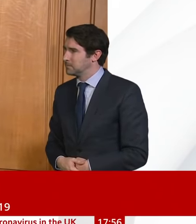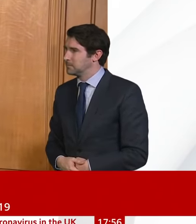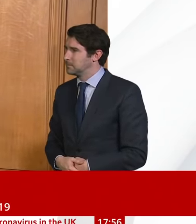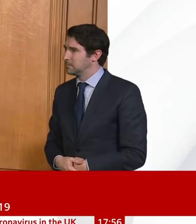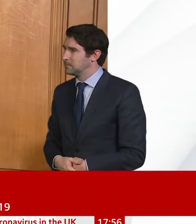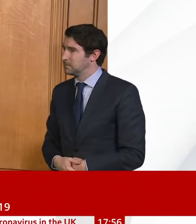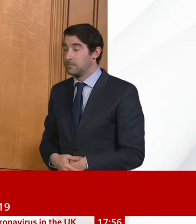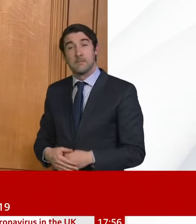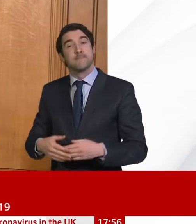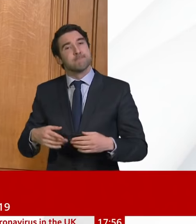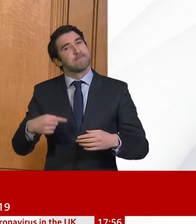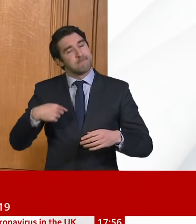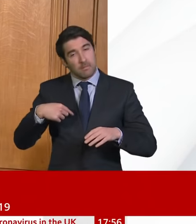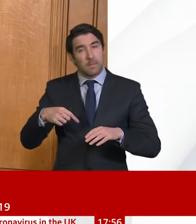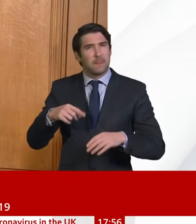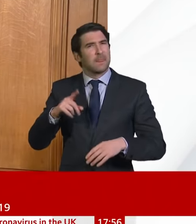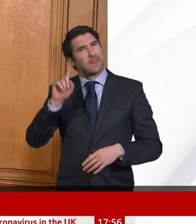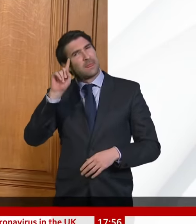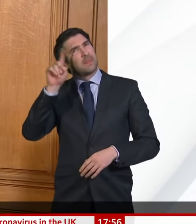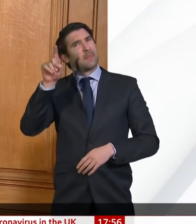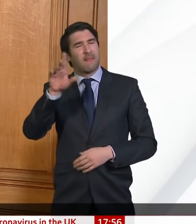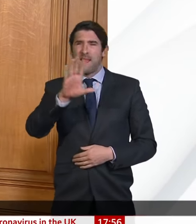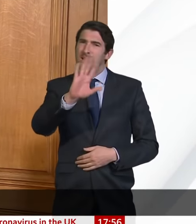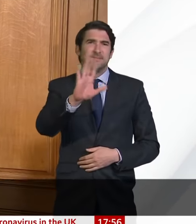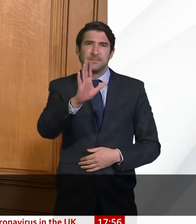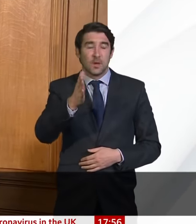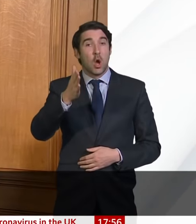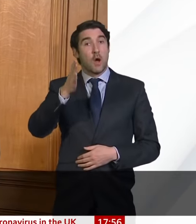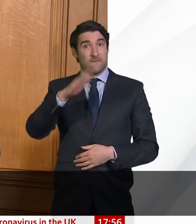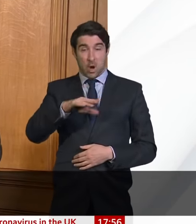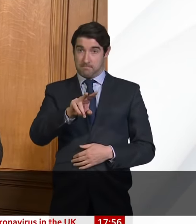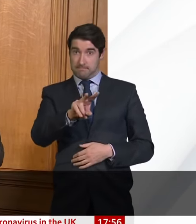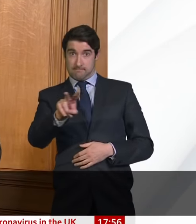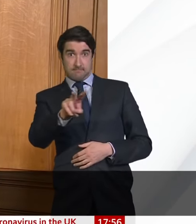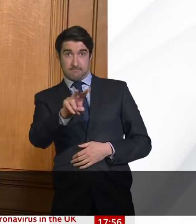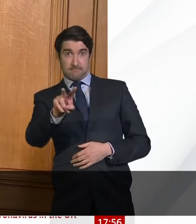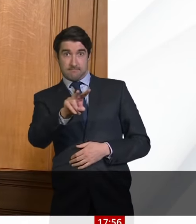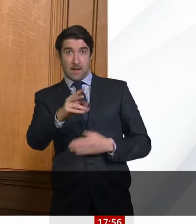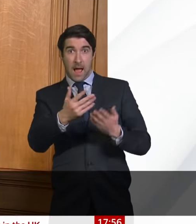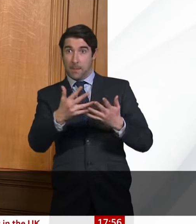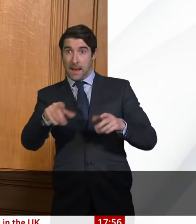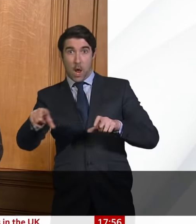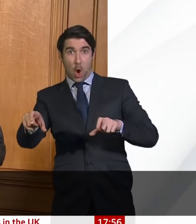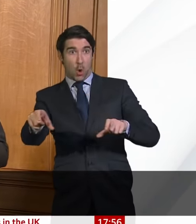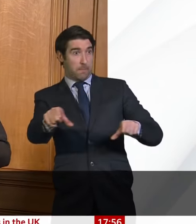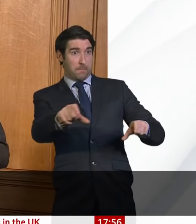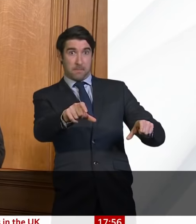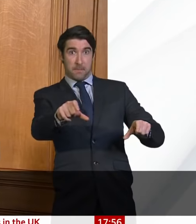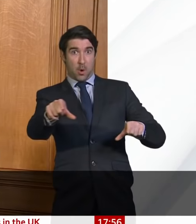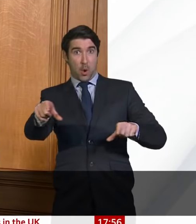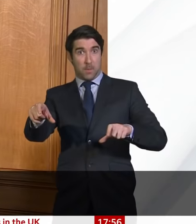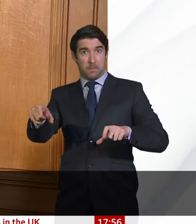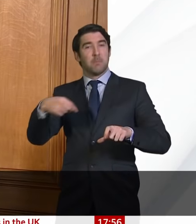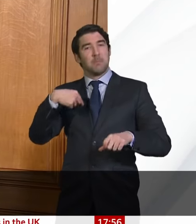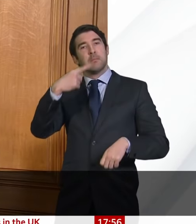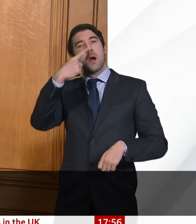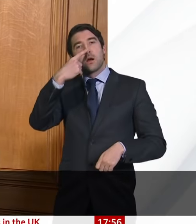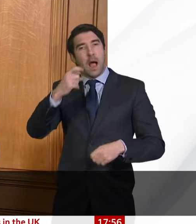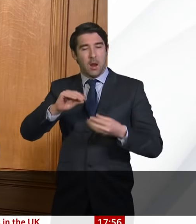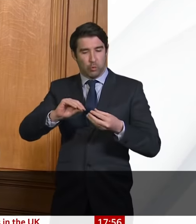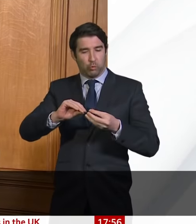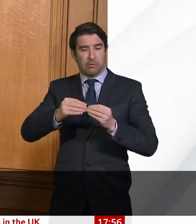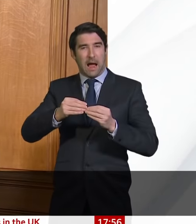way that people interact with each other. So it is possible from a modelling perspective